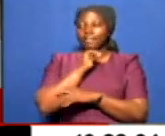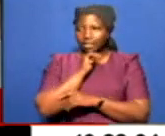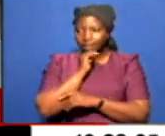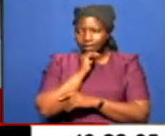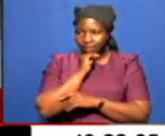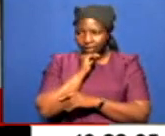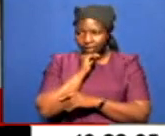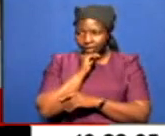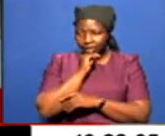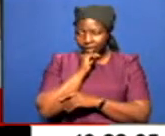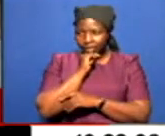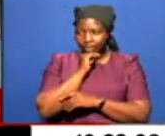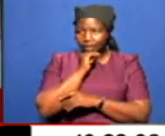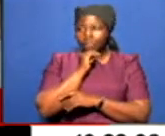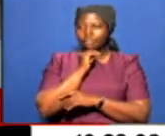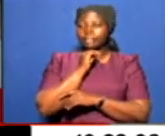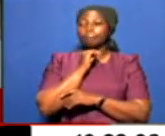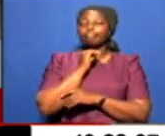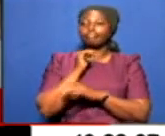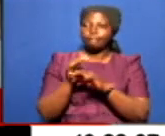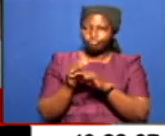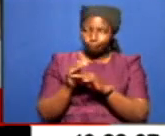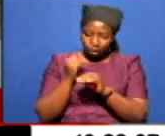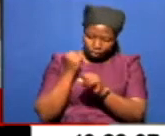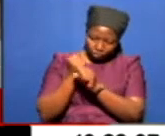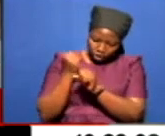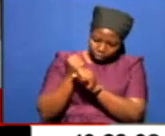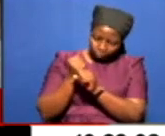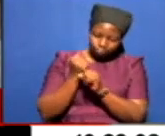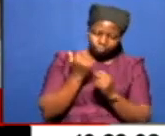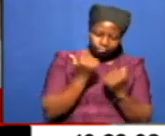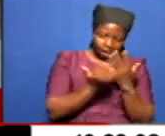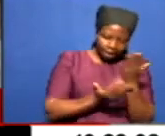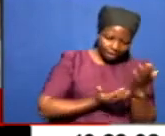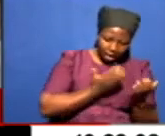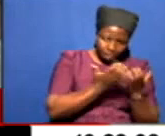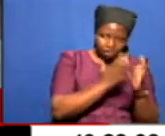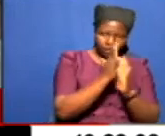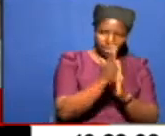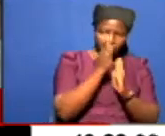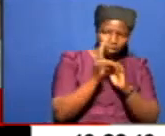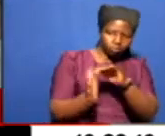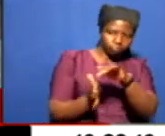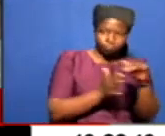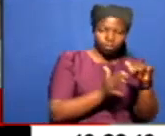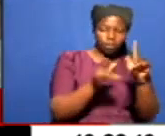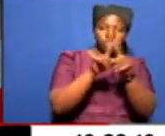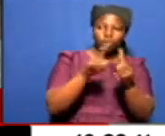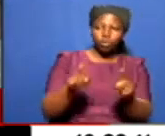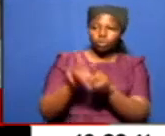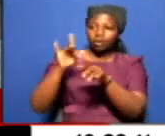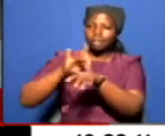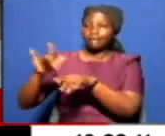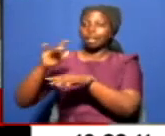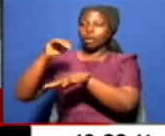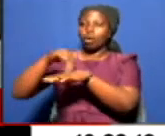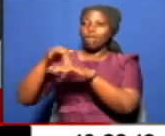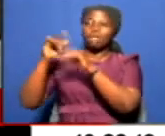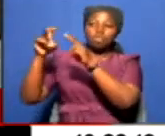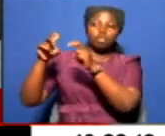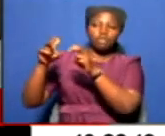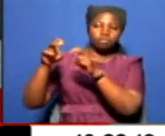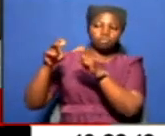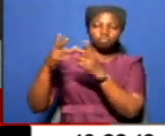alongside doing the security assessment, we also sensitize on issues of radicalization into